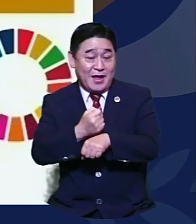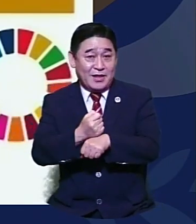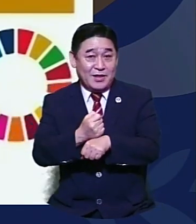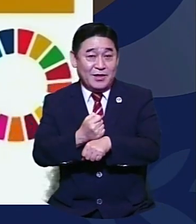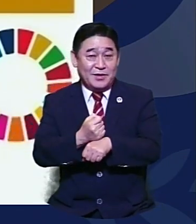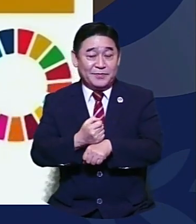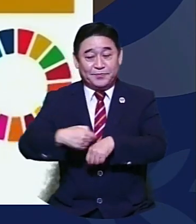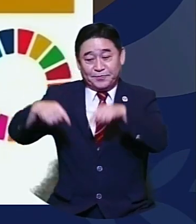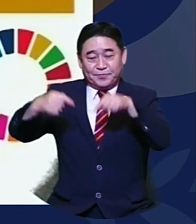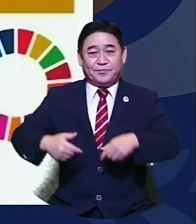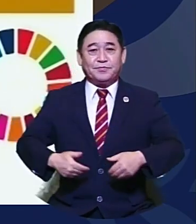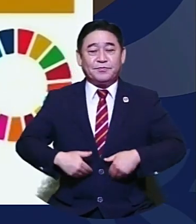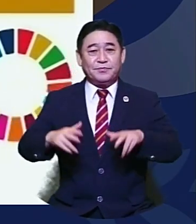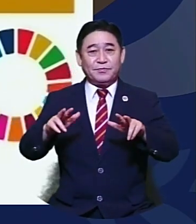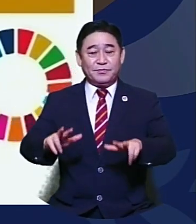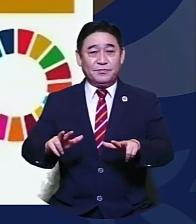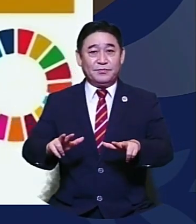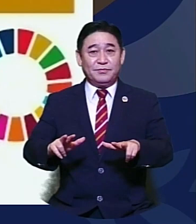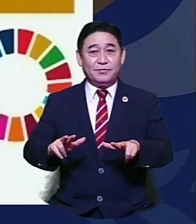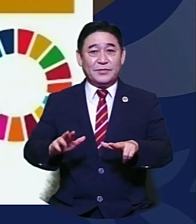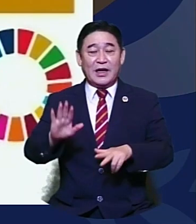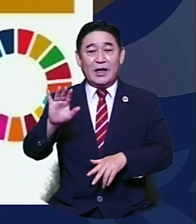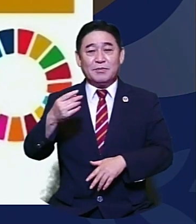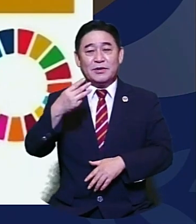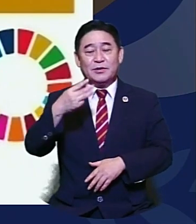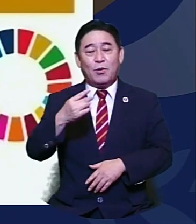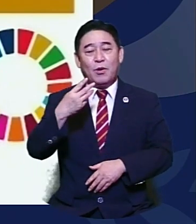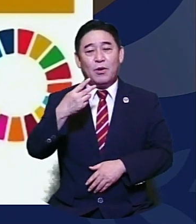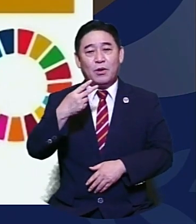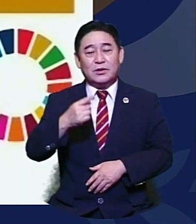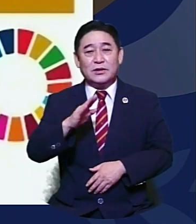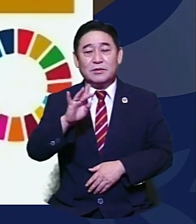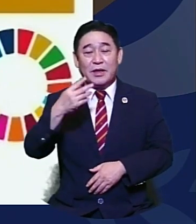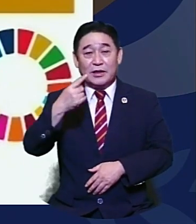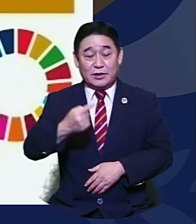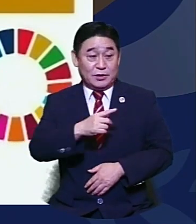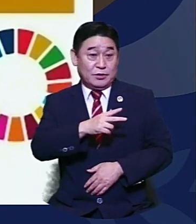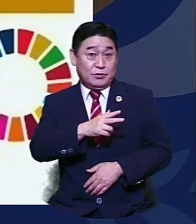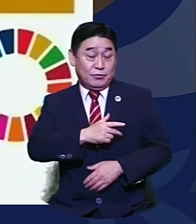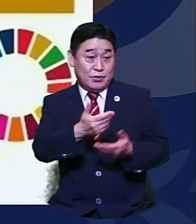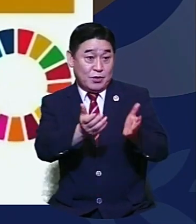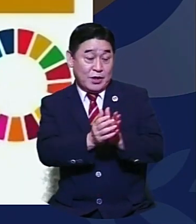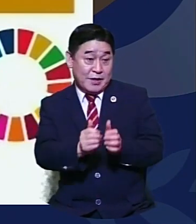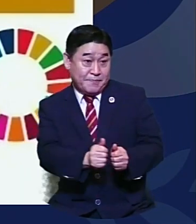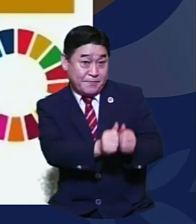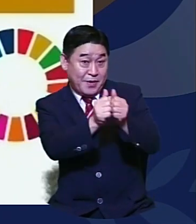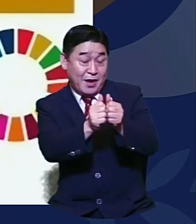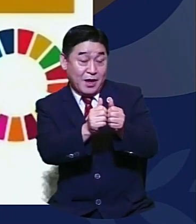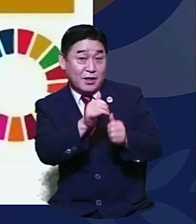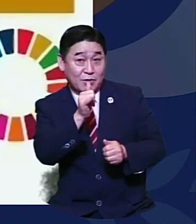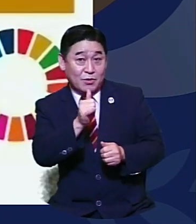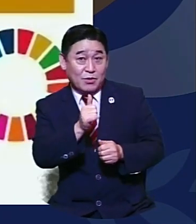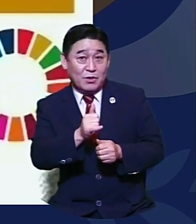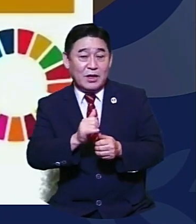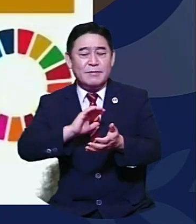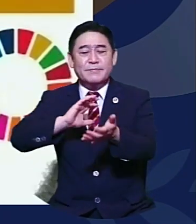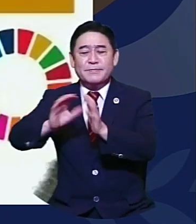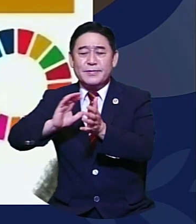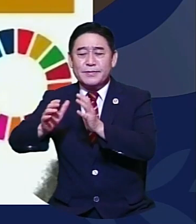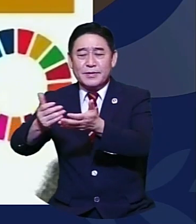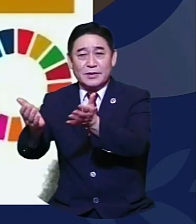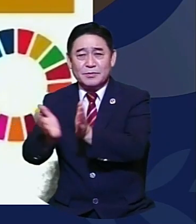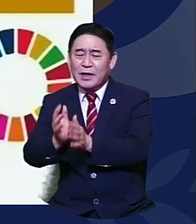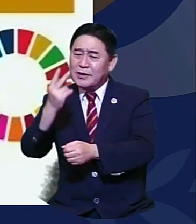in the context of the Broadband Commission for Sustainable Development. They've been looking at this issue for about 2 years now.